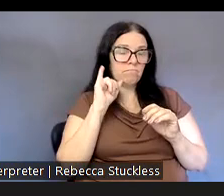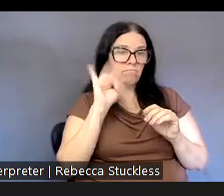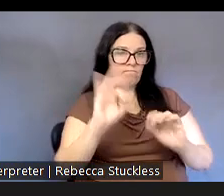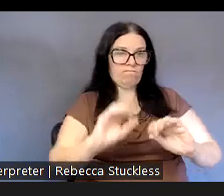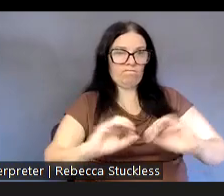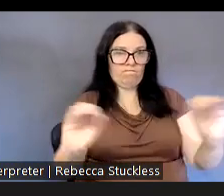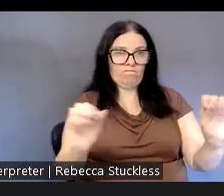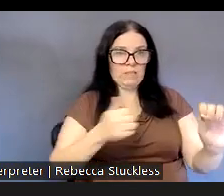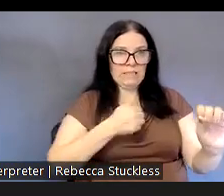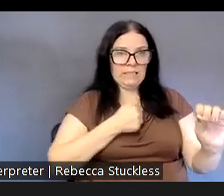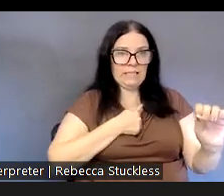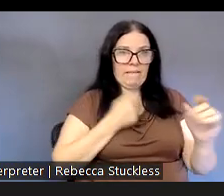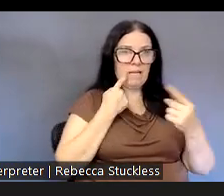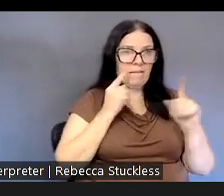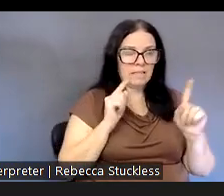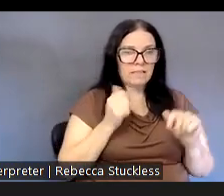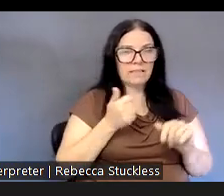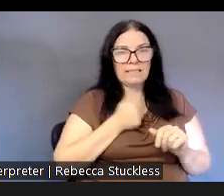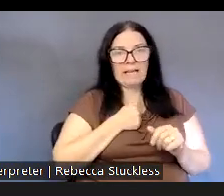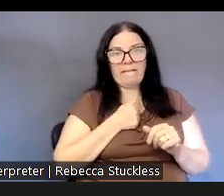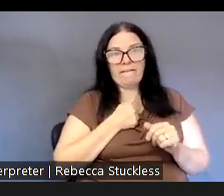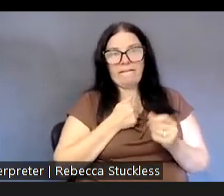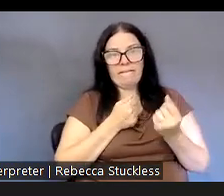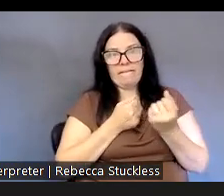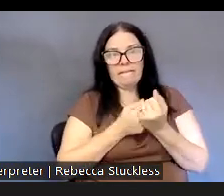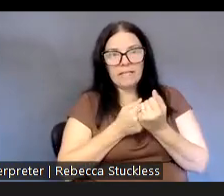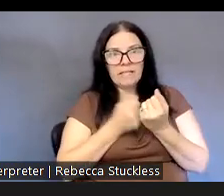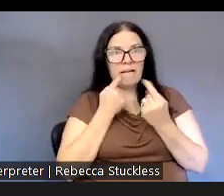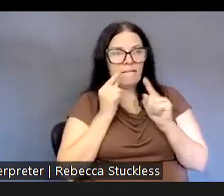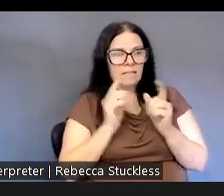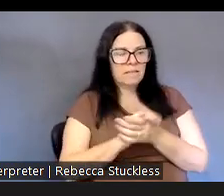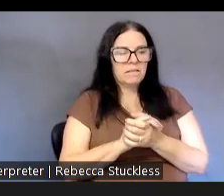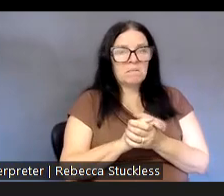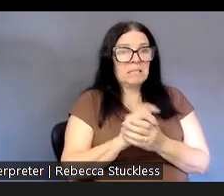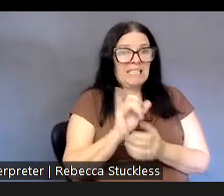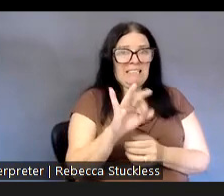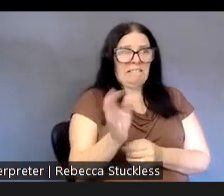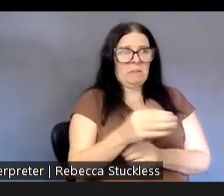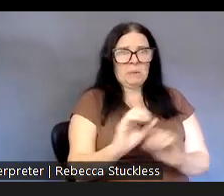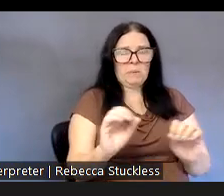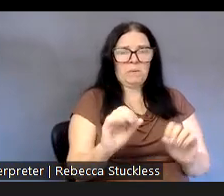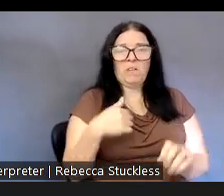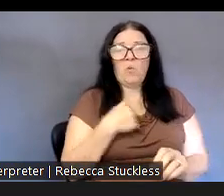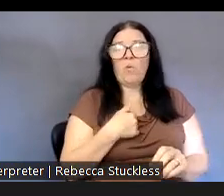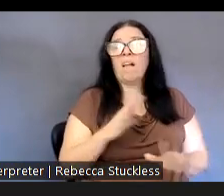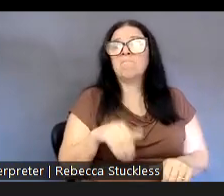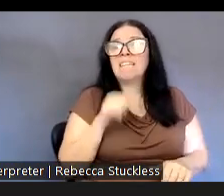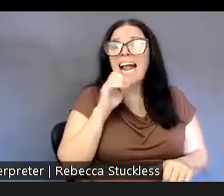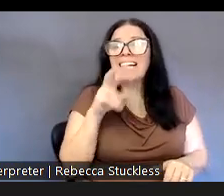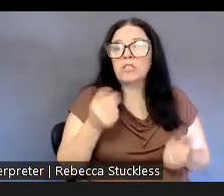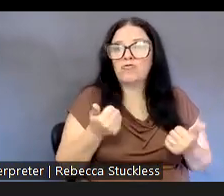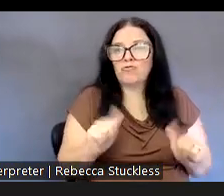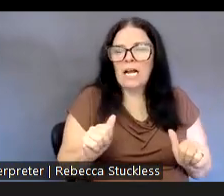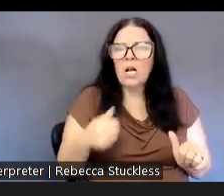self-efficacy or efficacy expectations, we're not even going to try. So we need some